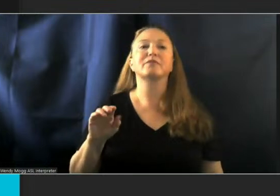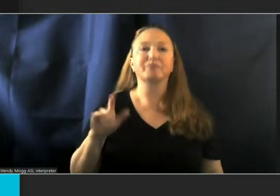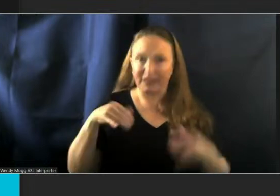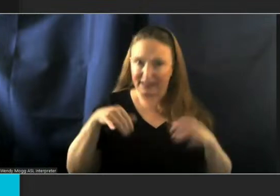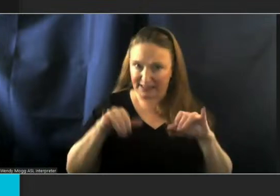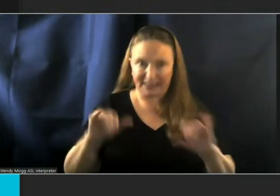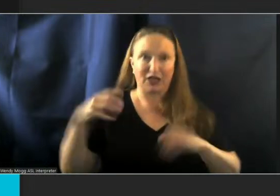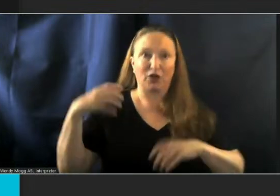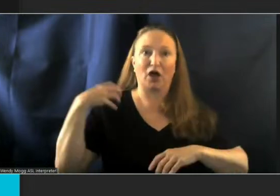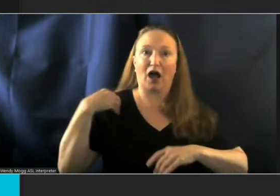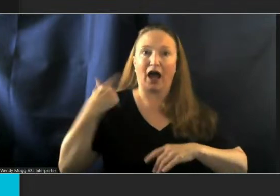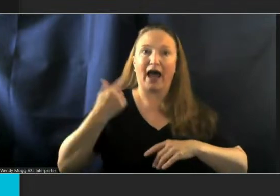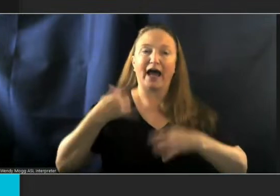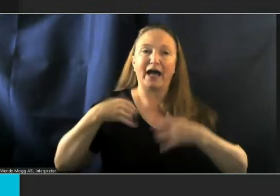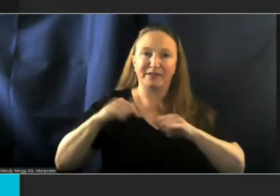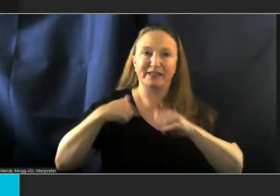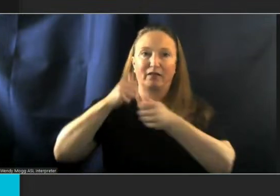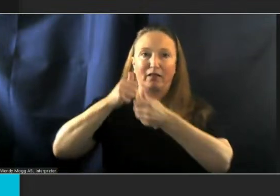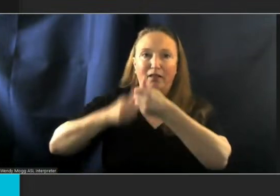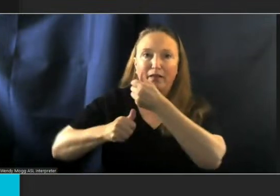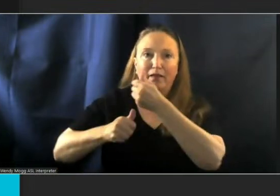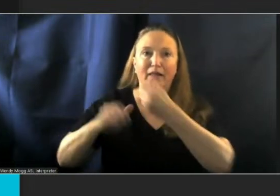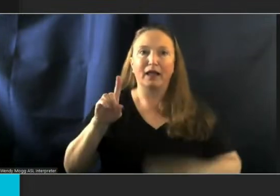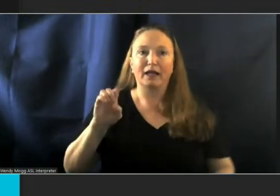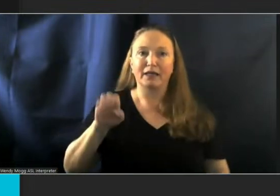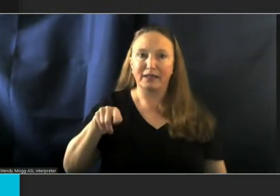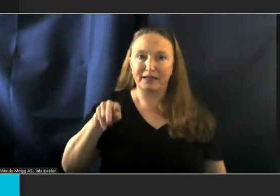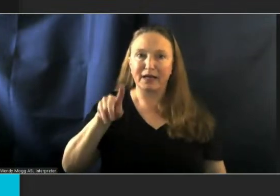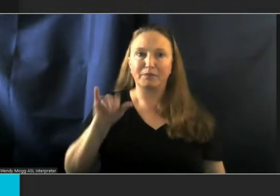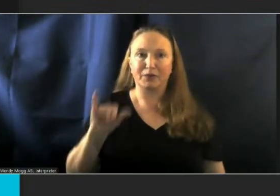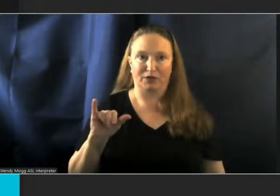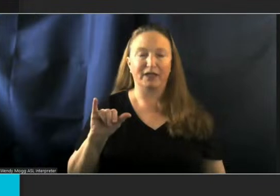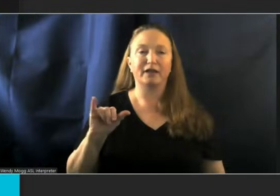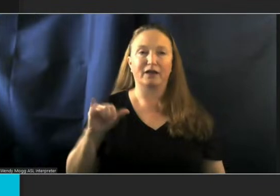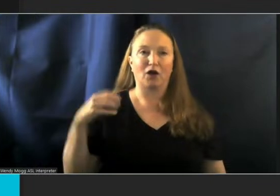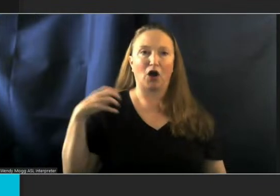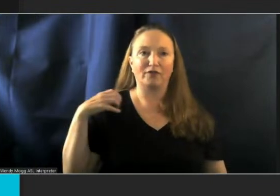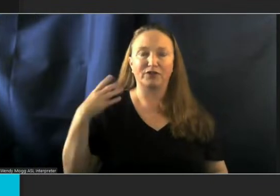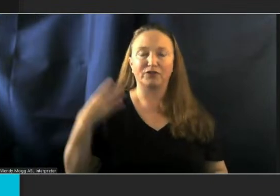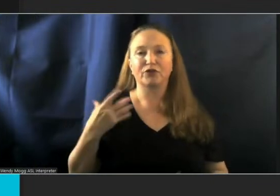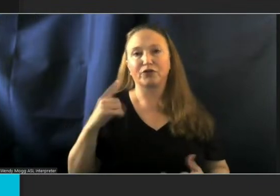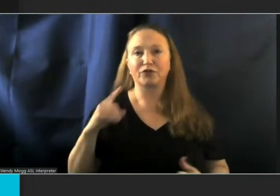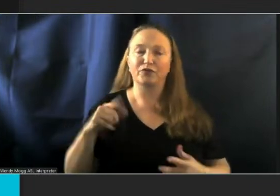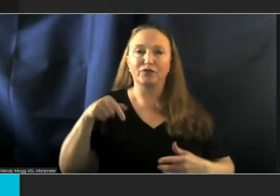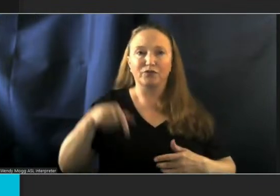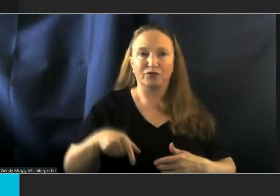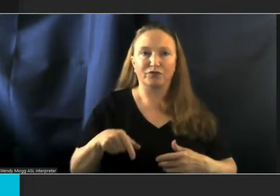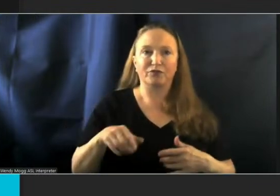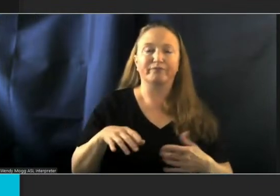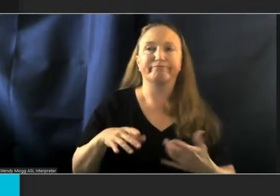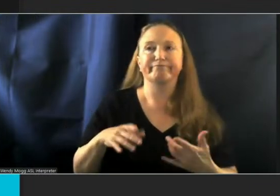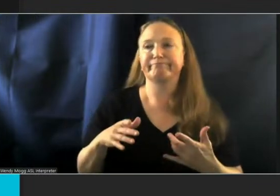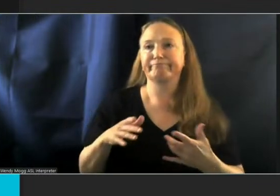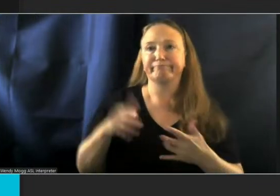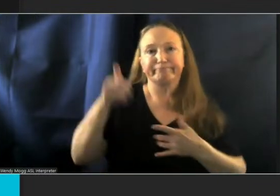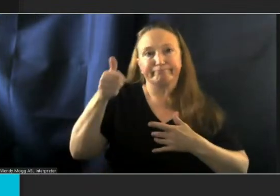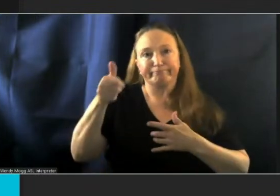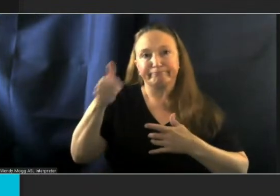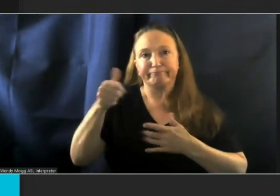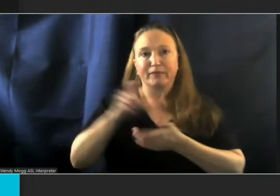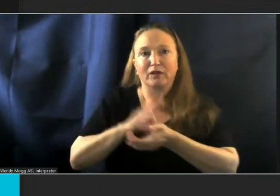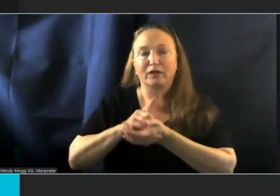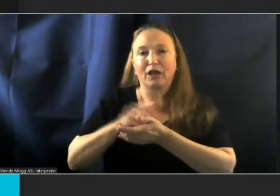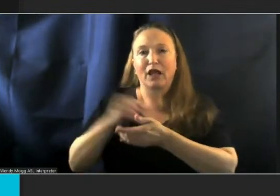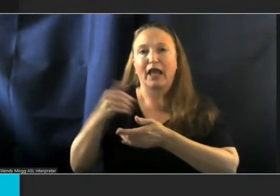our deputy health officer for Mendocino County. He has had a personal emergency, and so